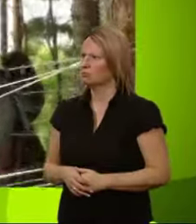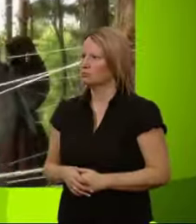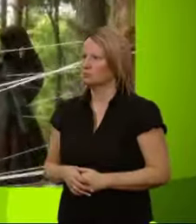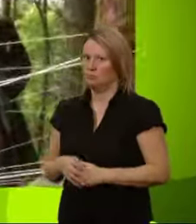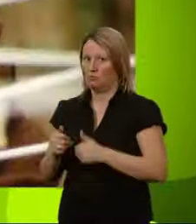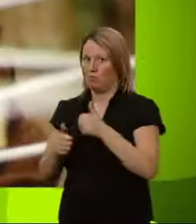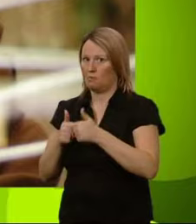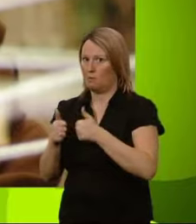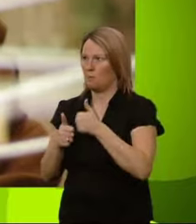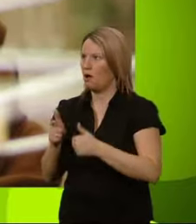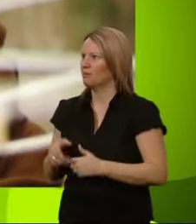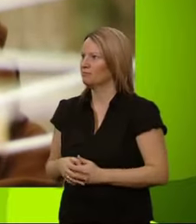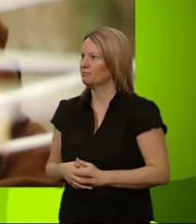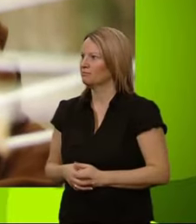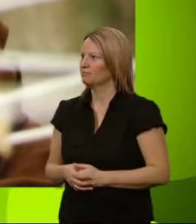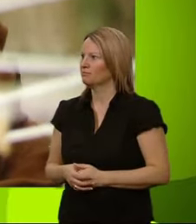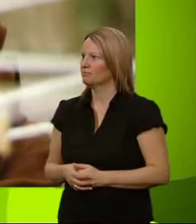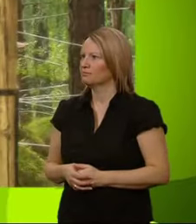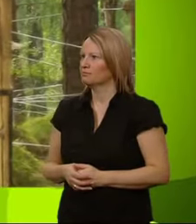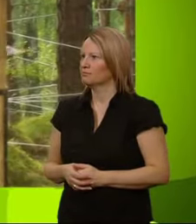Well done, Beta.